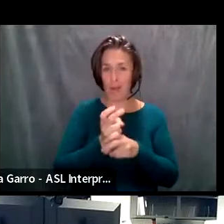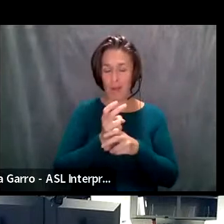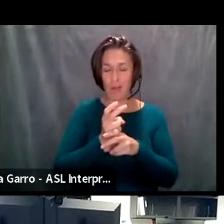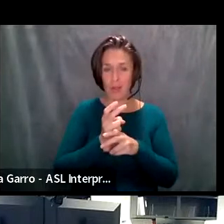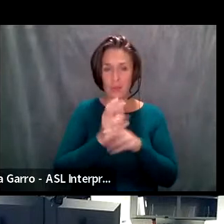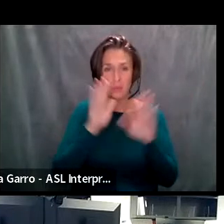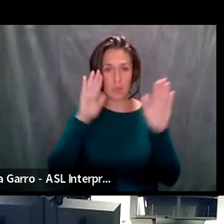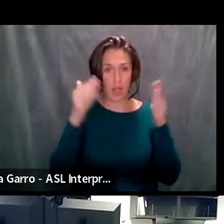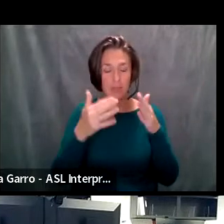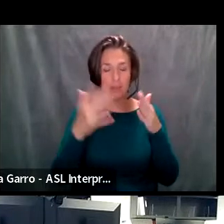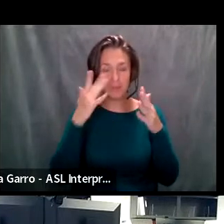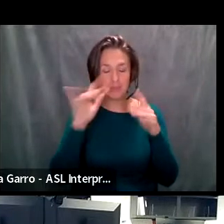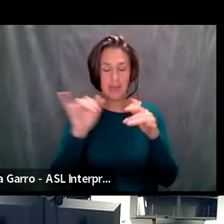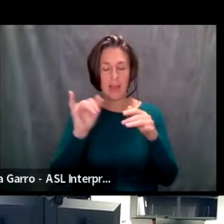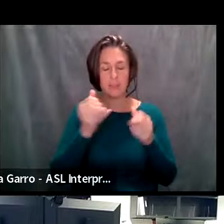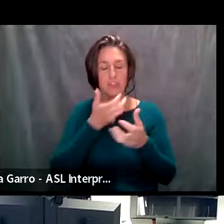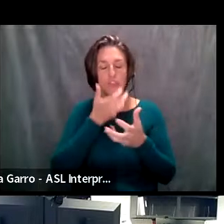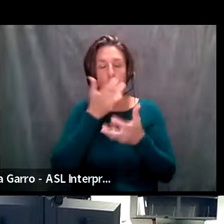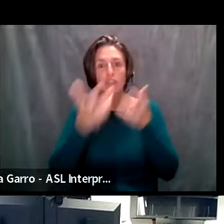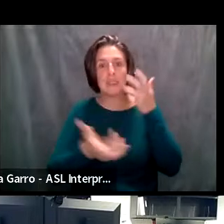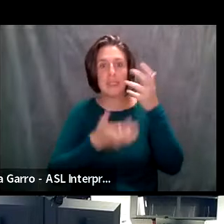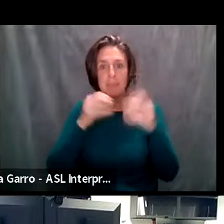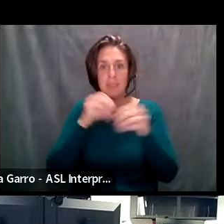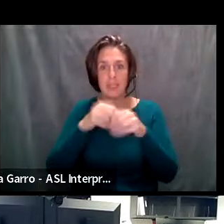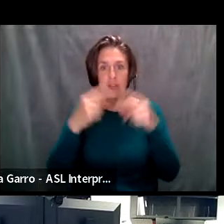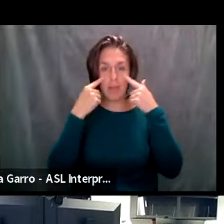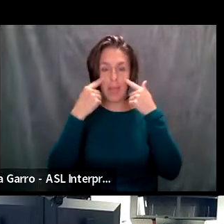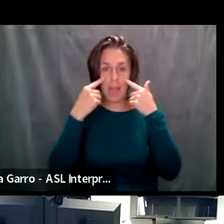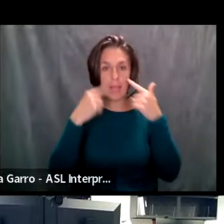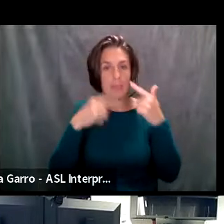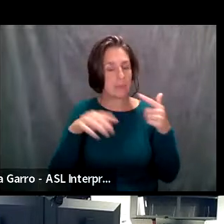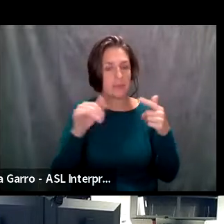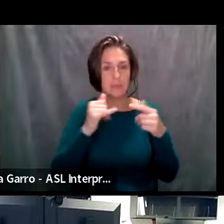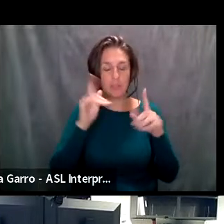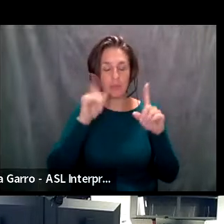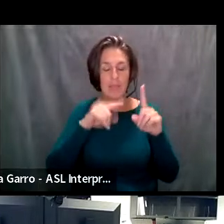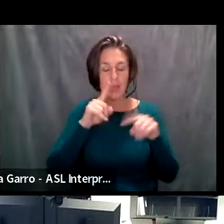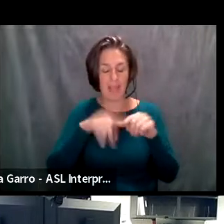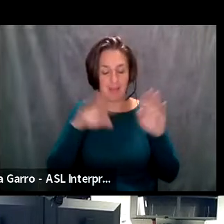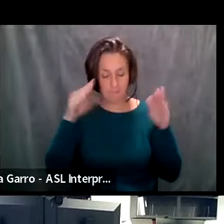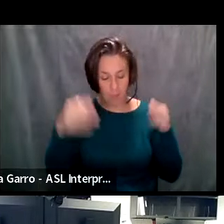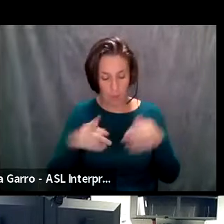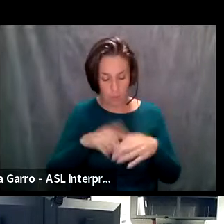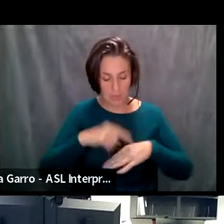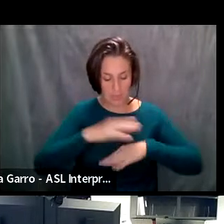like screaming in your eyes and you can't really focus on what's on in front of you on your desk.